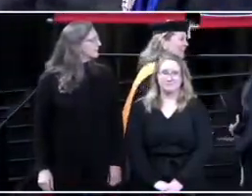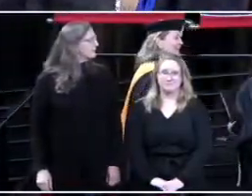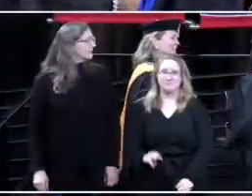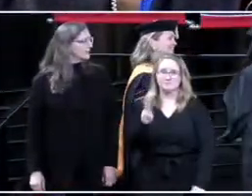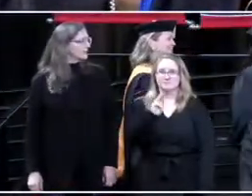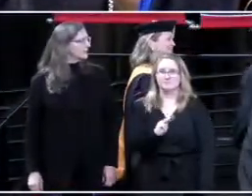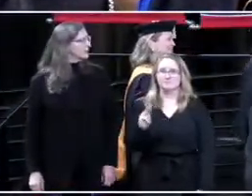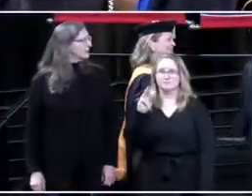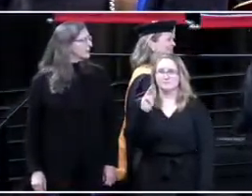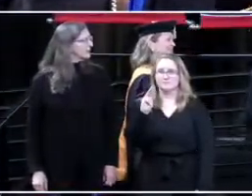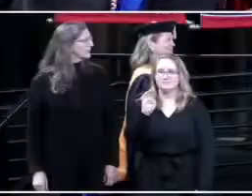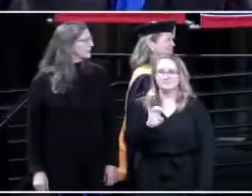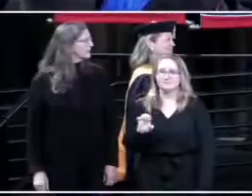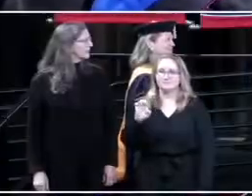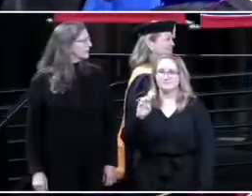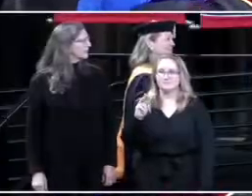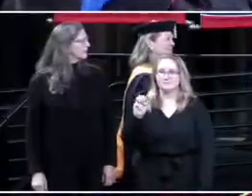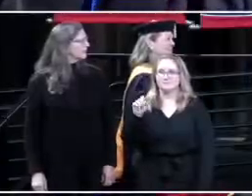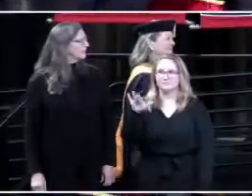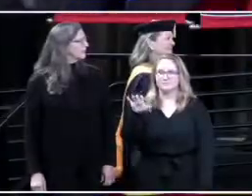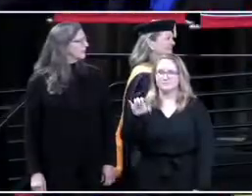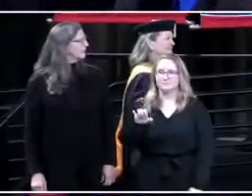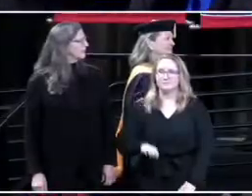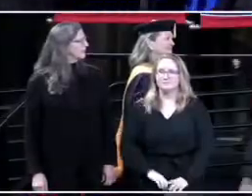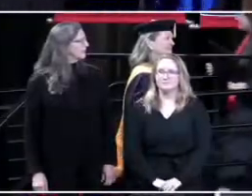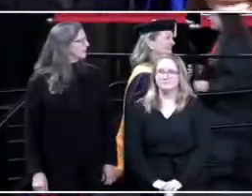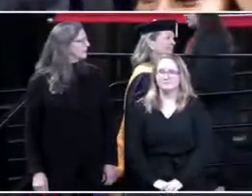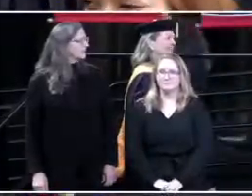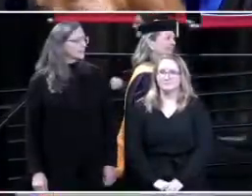Maya Aliyah Moore,